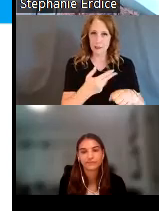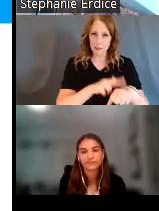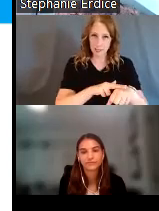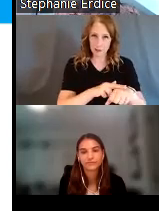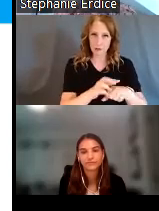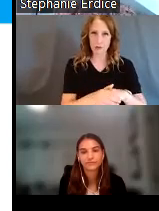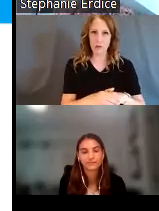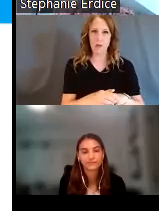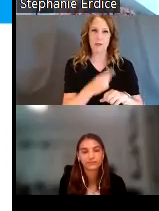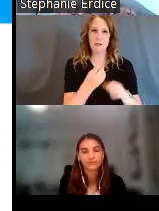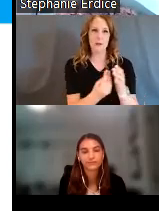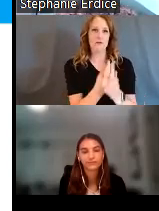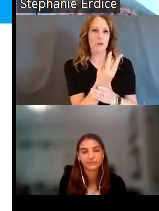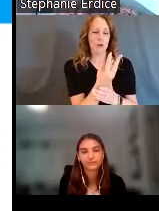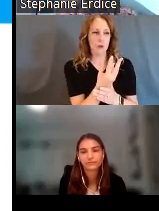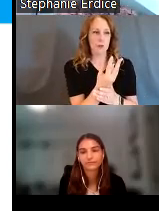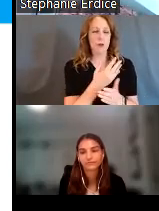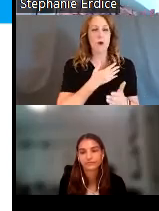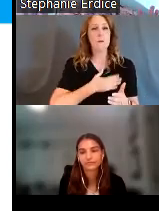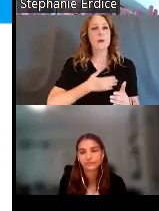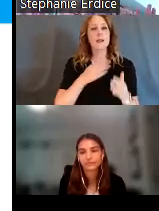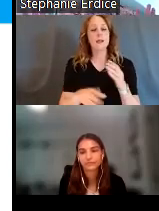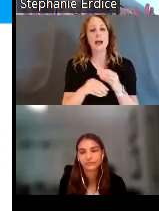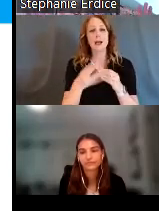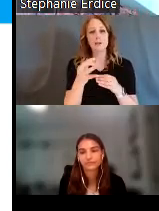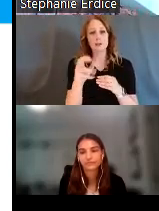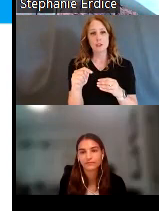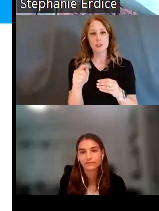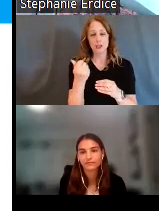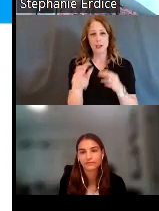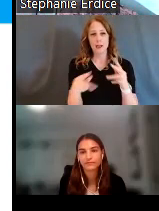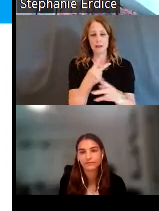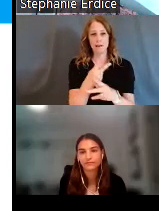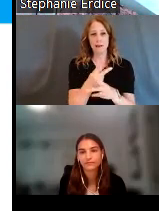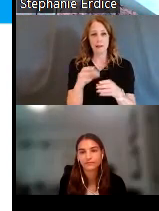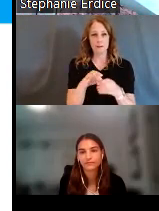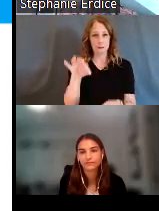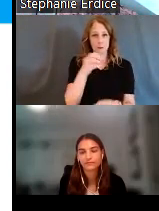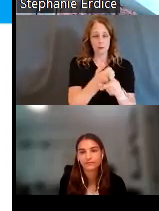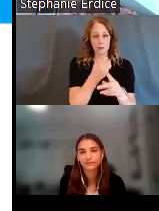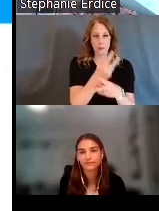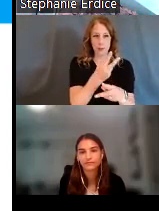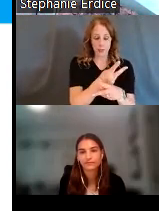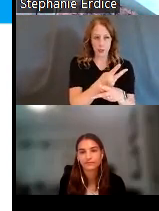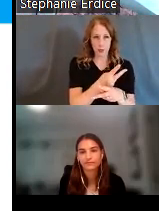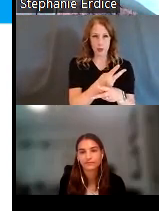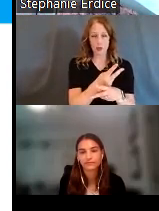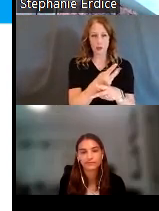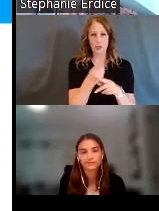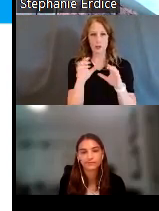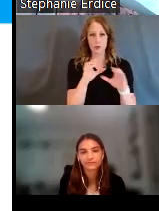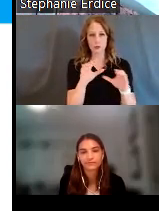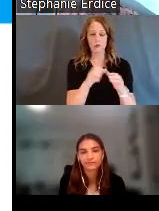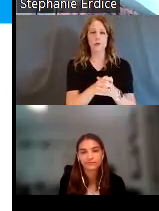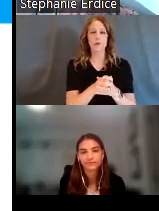that's growing. So please put in the chat any kind of spiritual self-care that you want to share. Some of the other